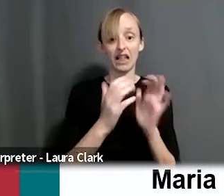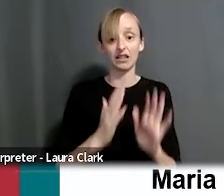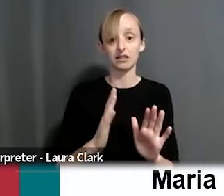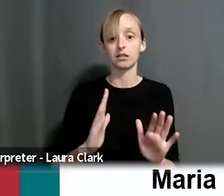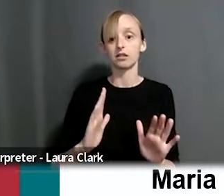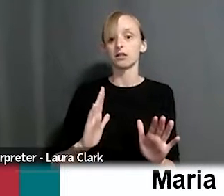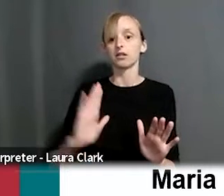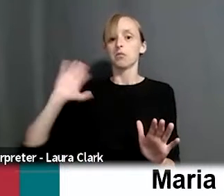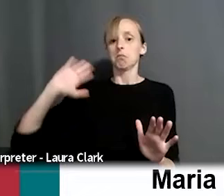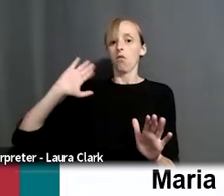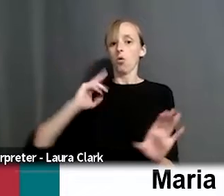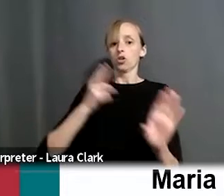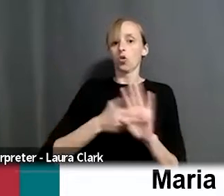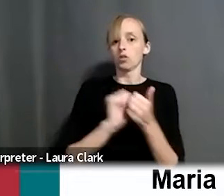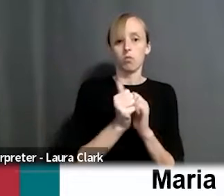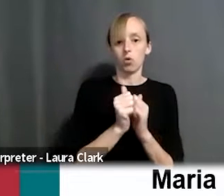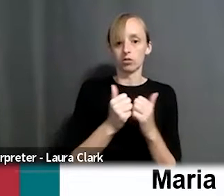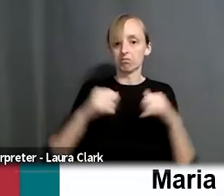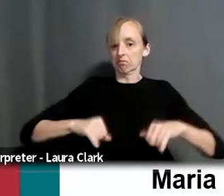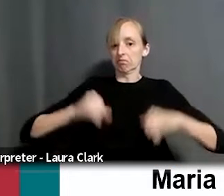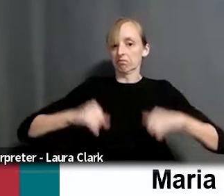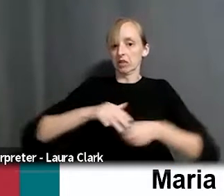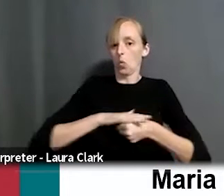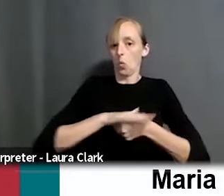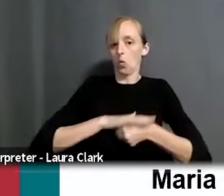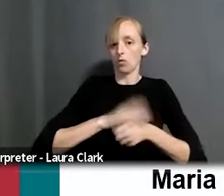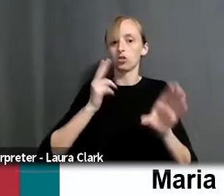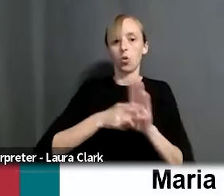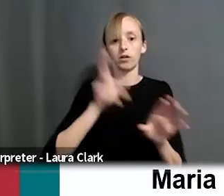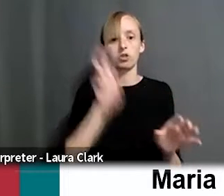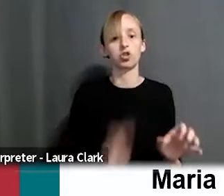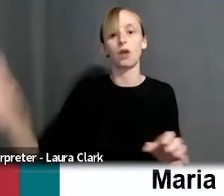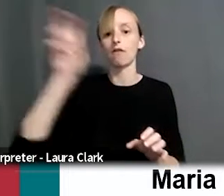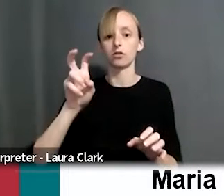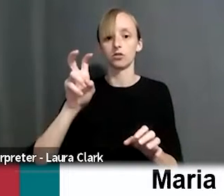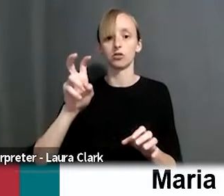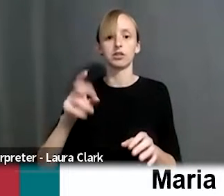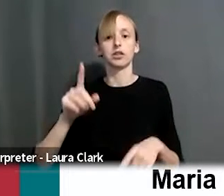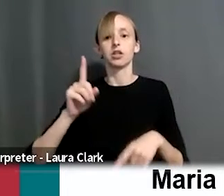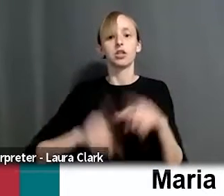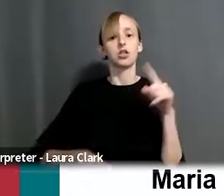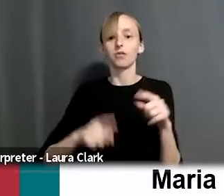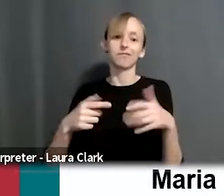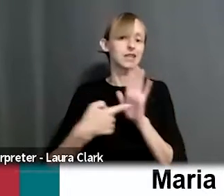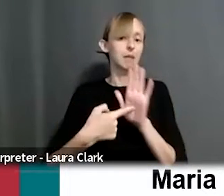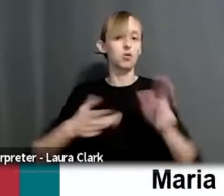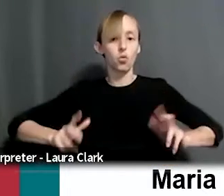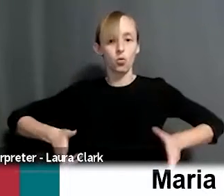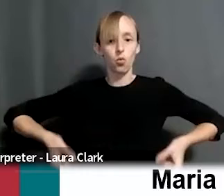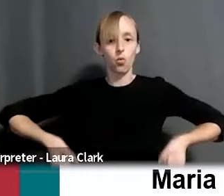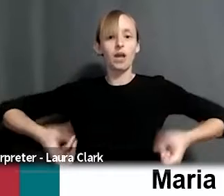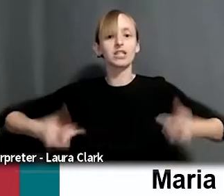sports through Mary Free Bed, because we travel all over the United States. You can't play the next city over in wheelchair basketball. You have to go out of